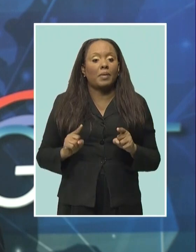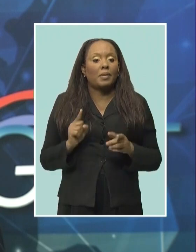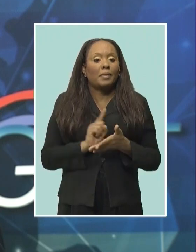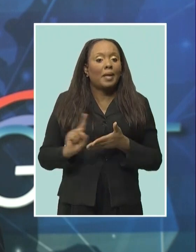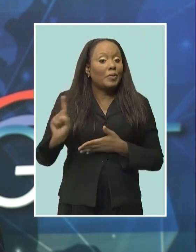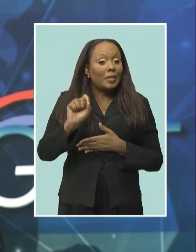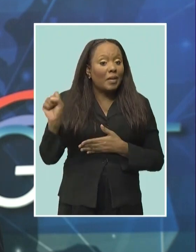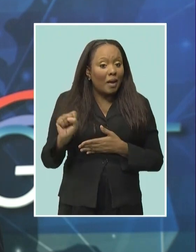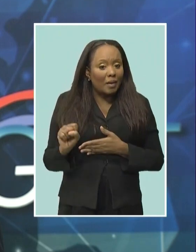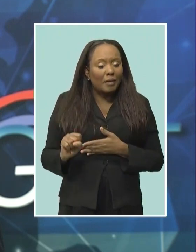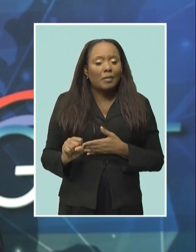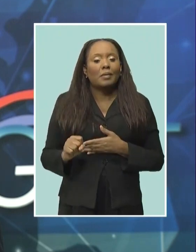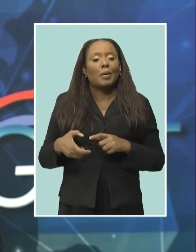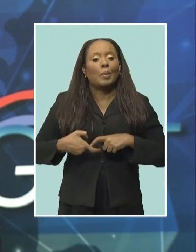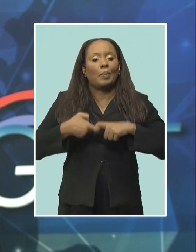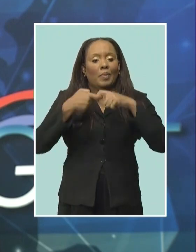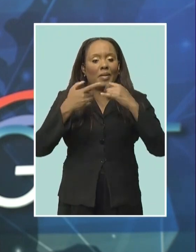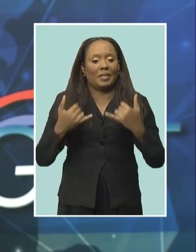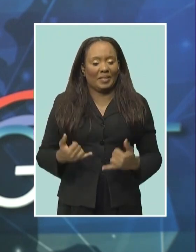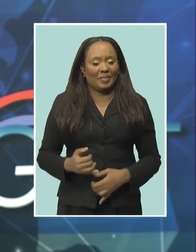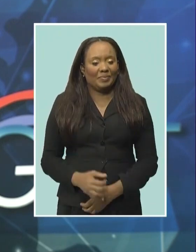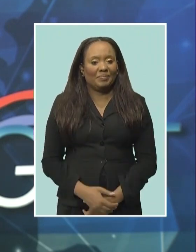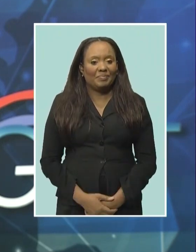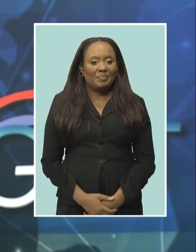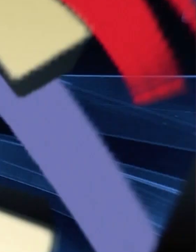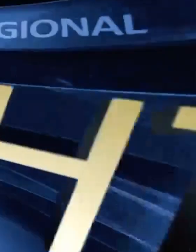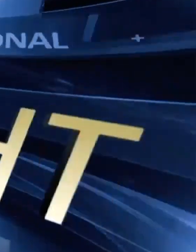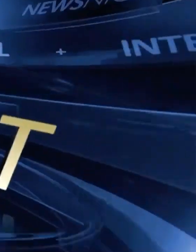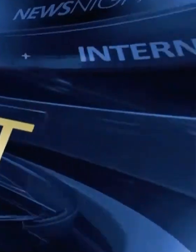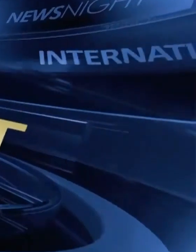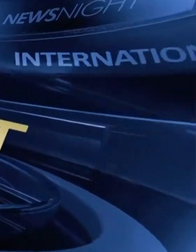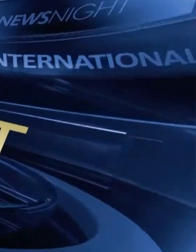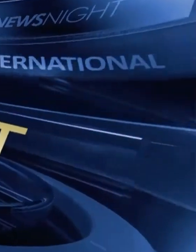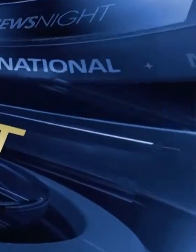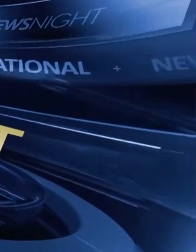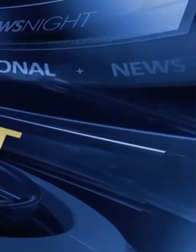Saturday's ceremonial delivery of the last canes.